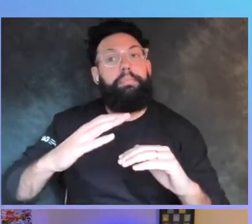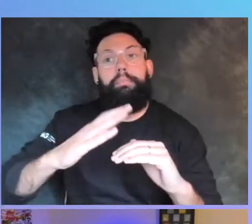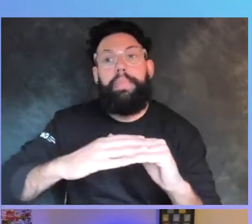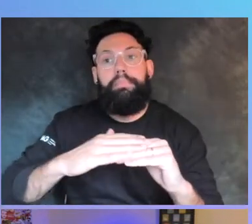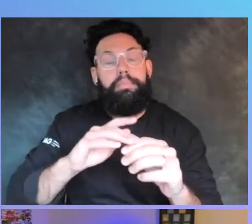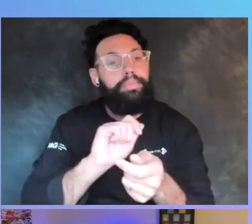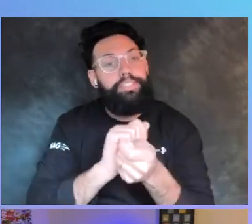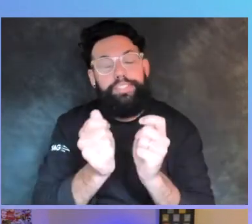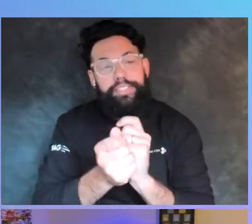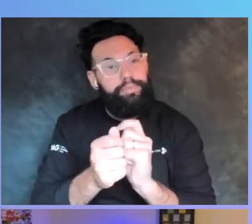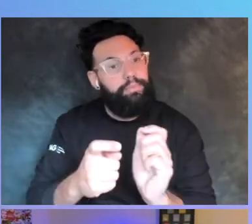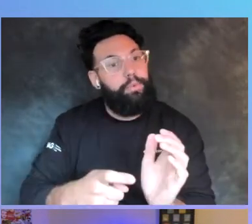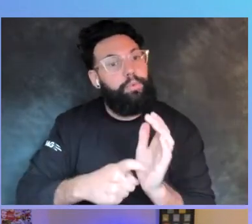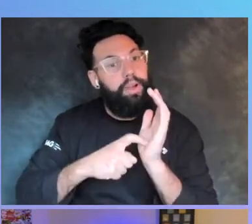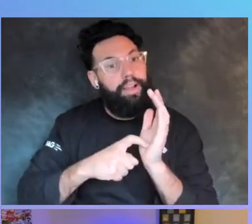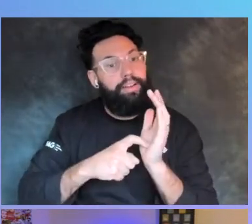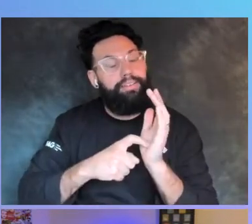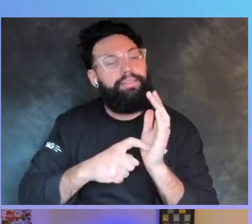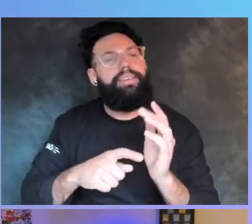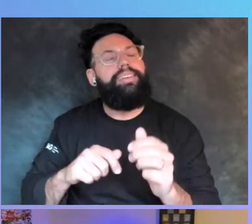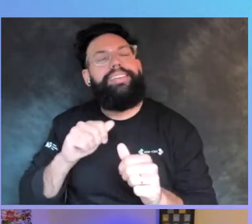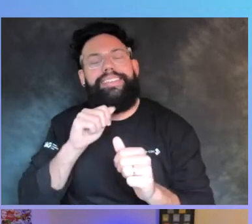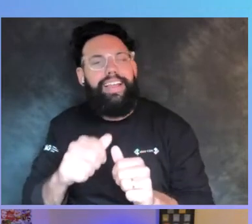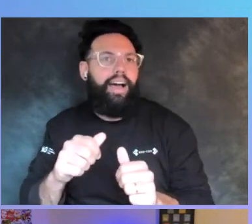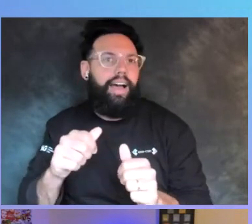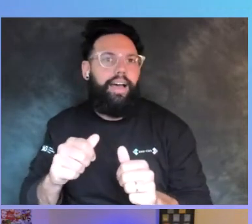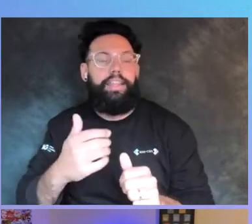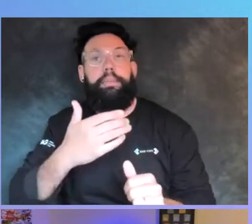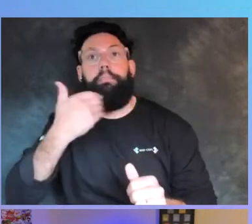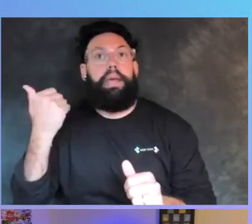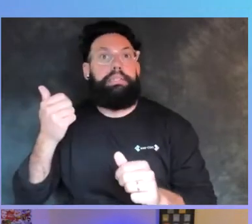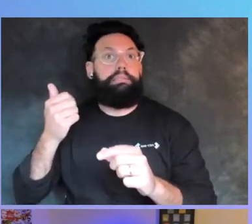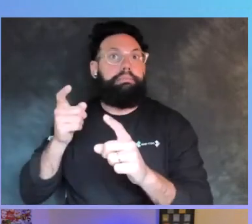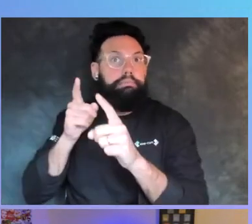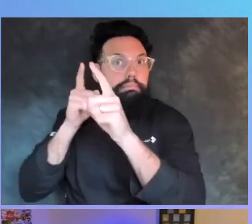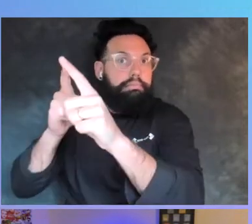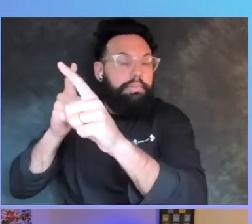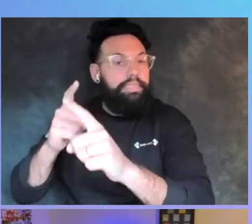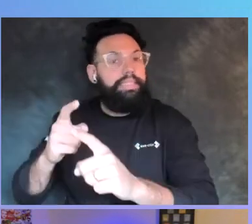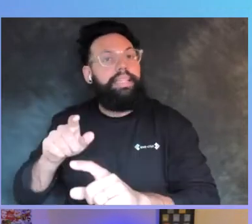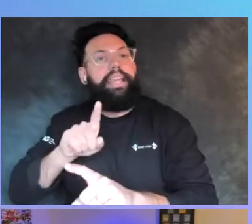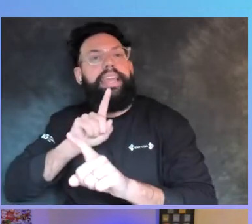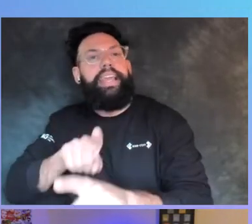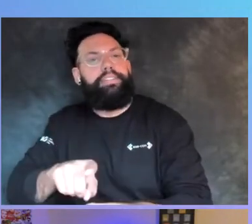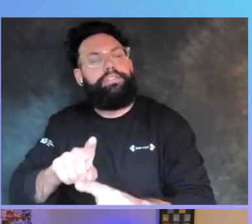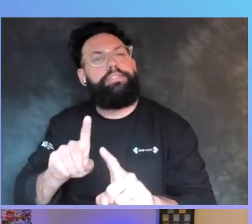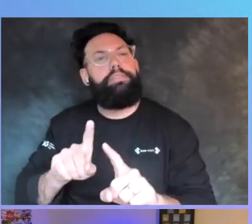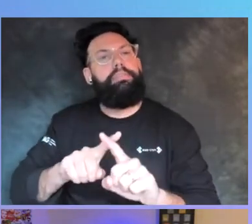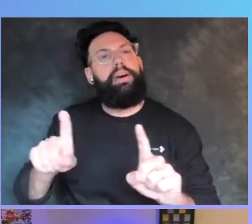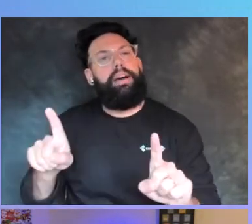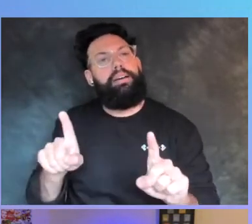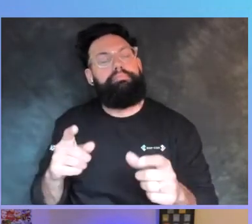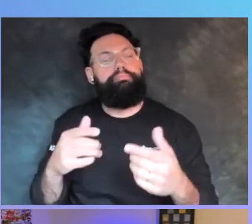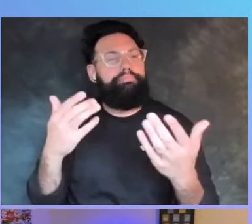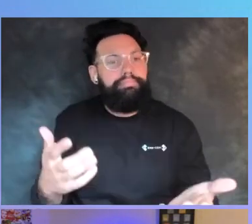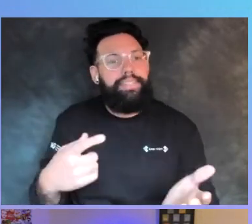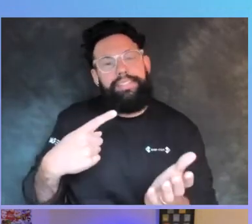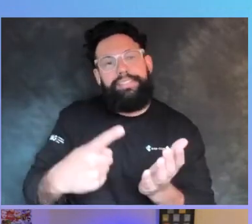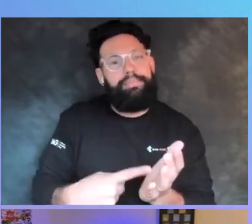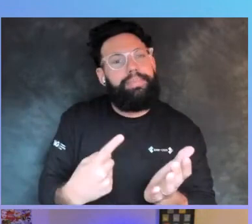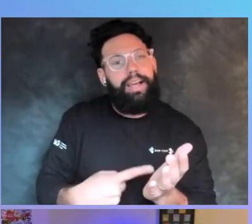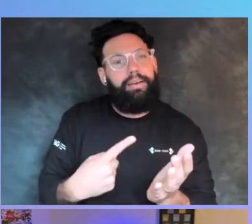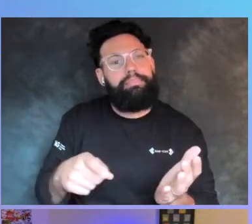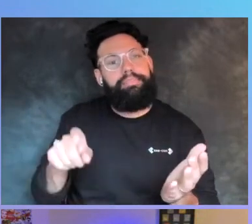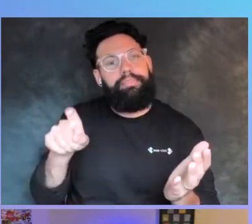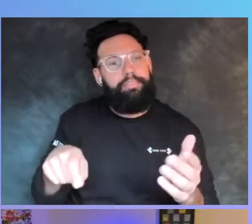not, the ideal answer in the best case scenario. But sometimes we have to be flexible